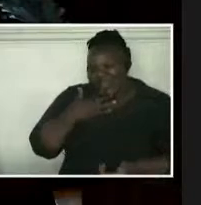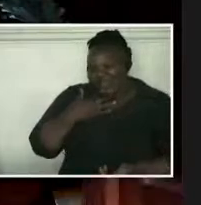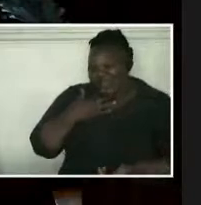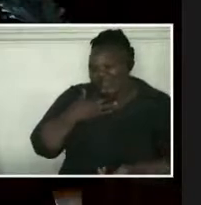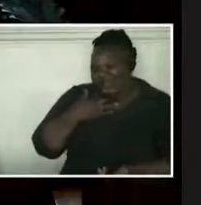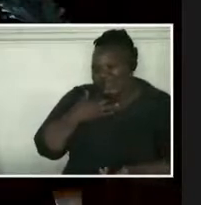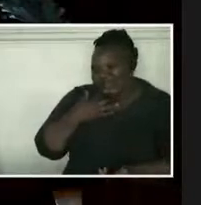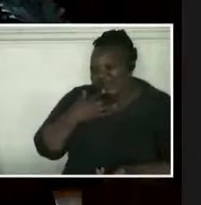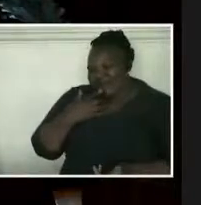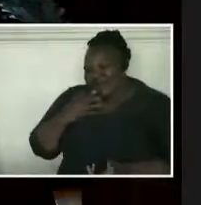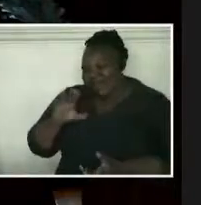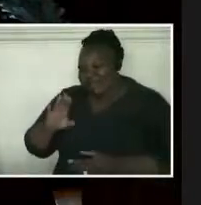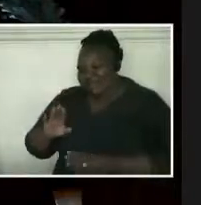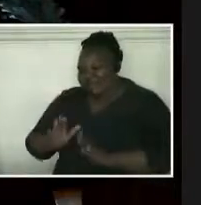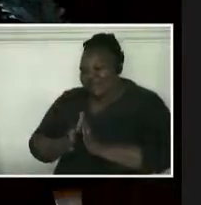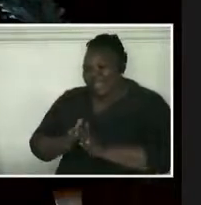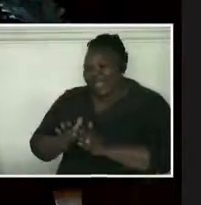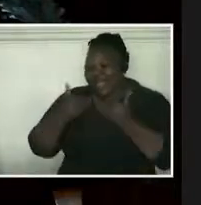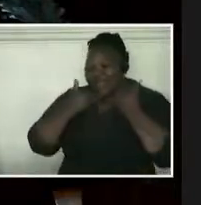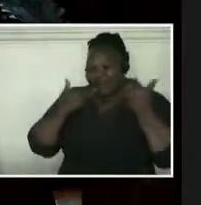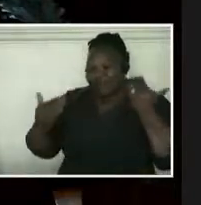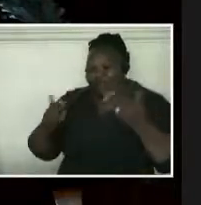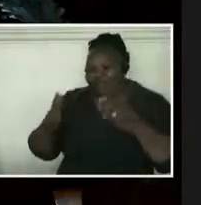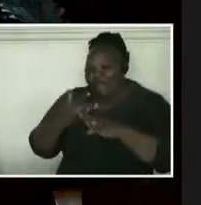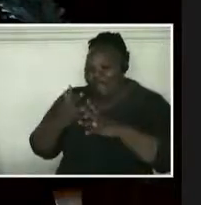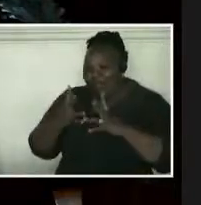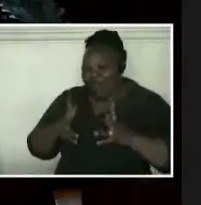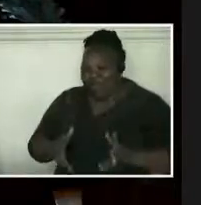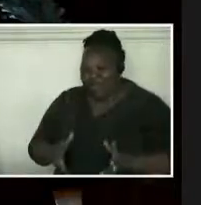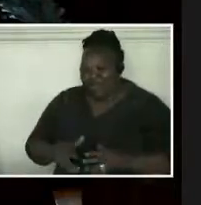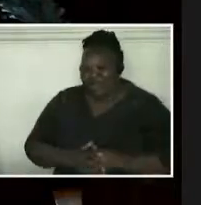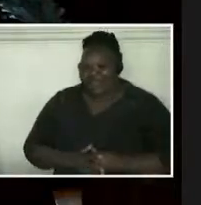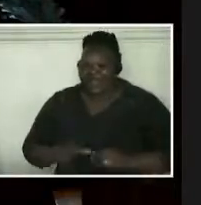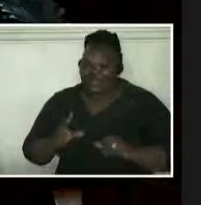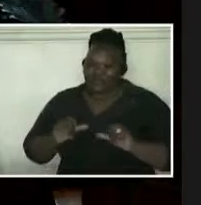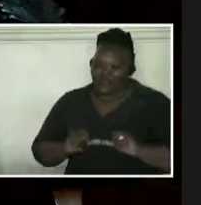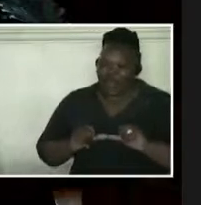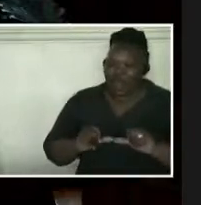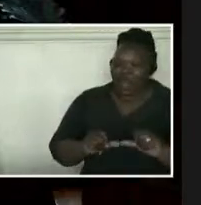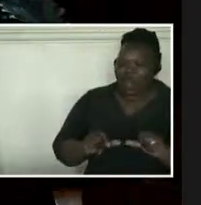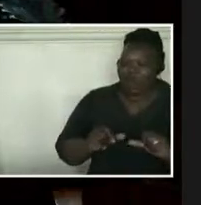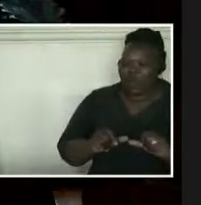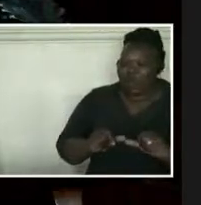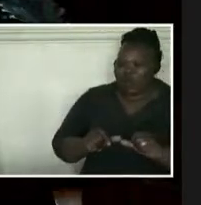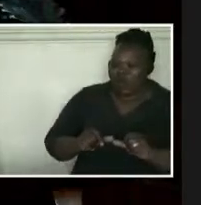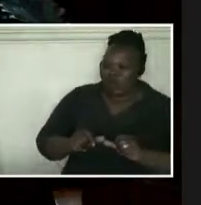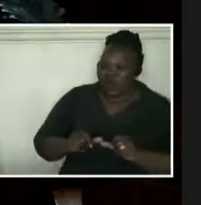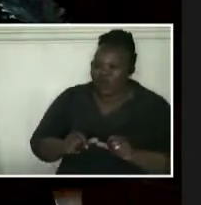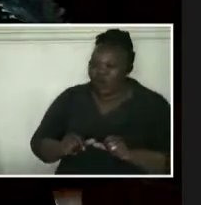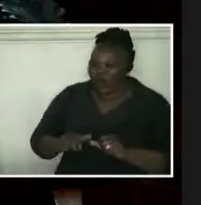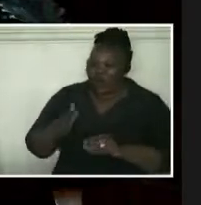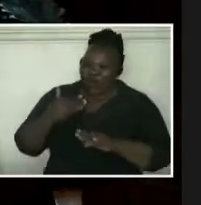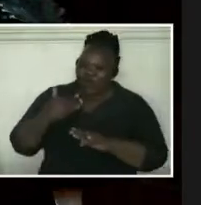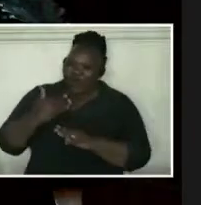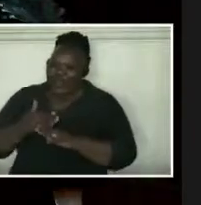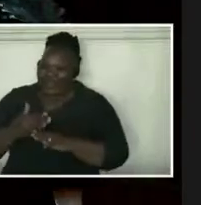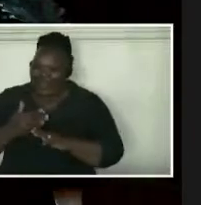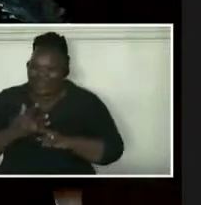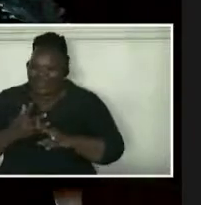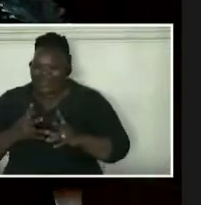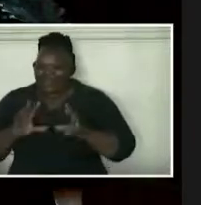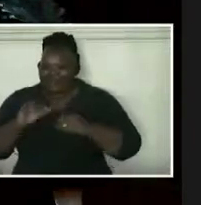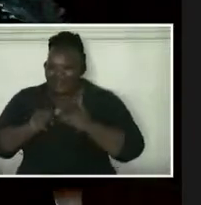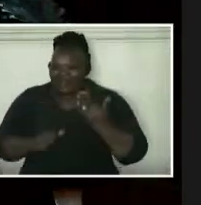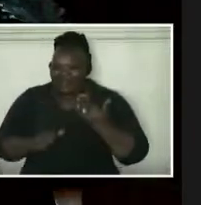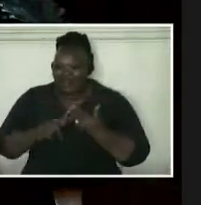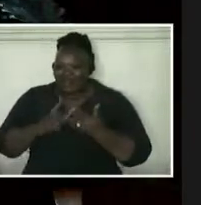let me salute the records as we continue to commemorate workers month we once again send our heartfelt thanks to our staff at